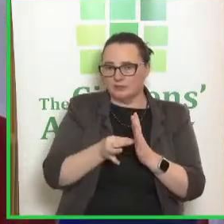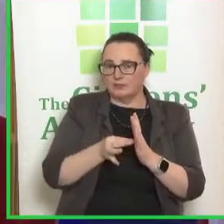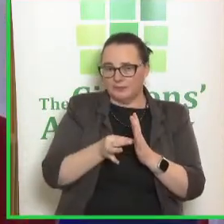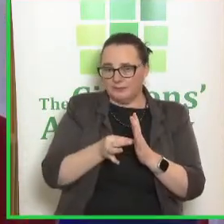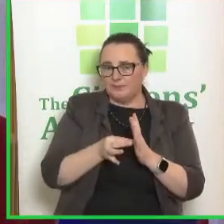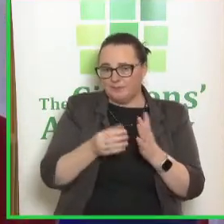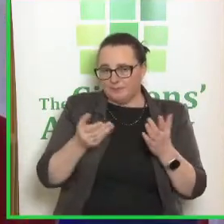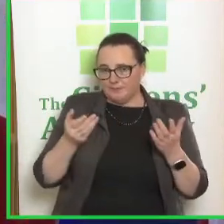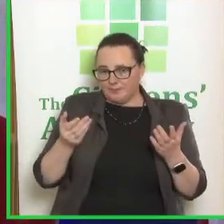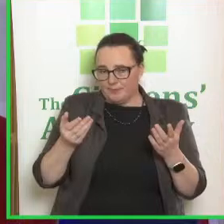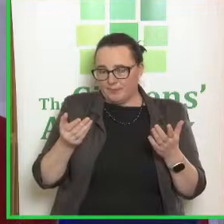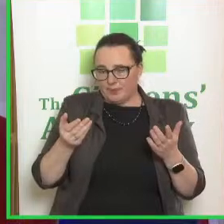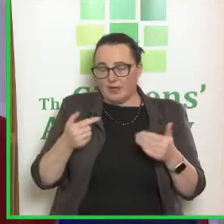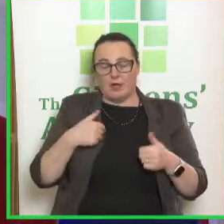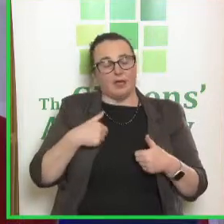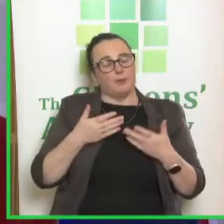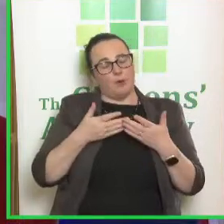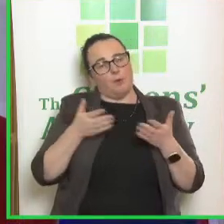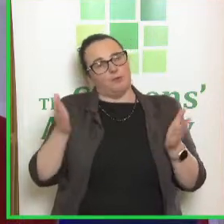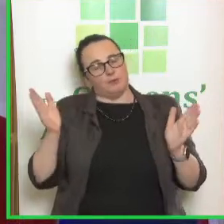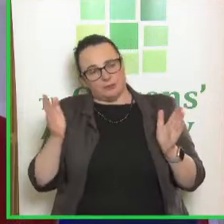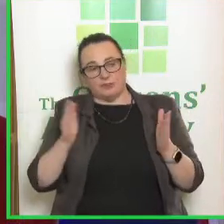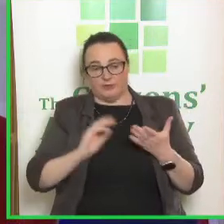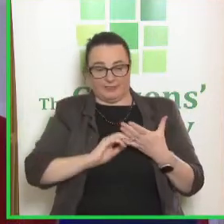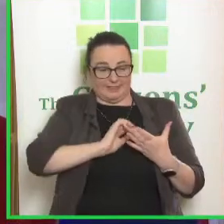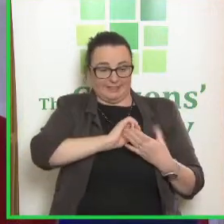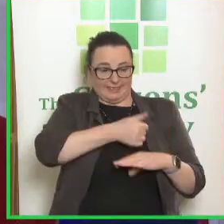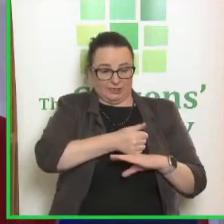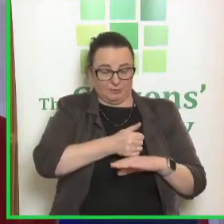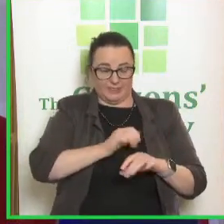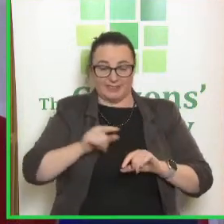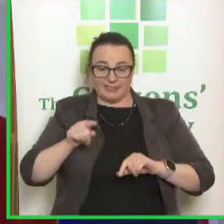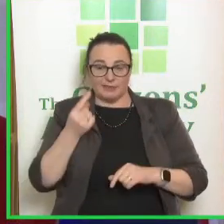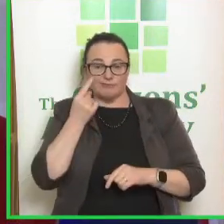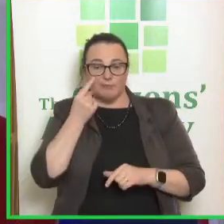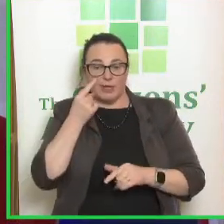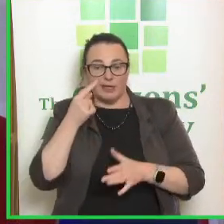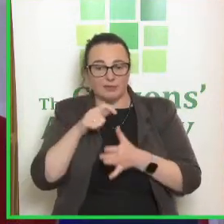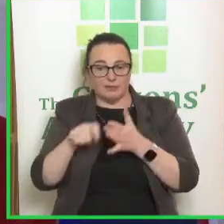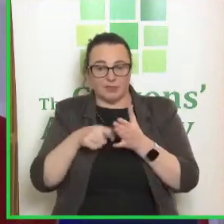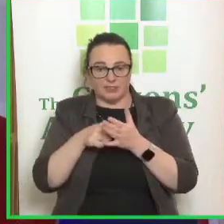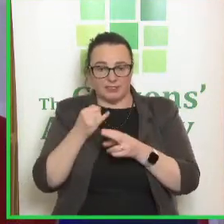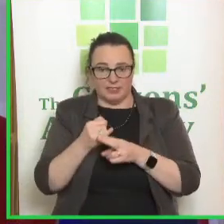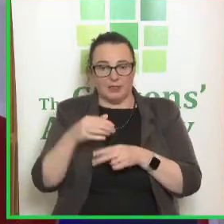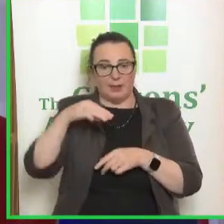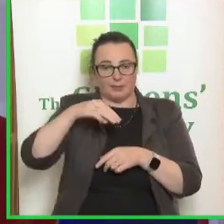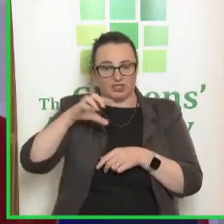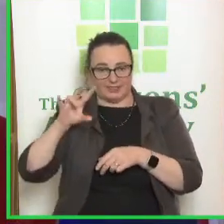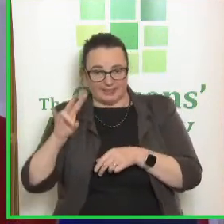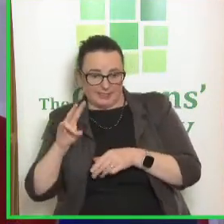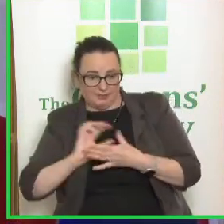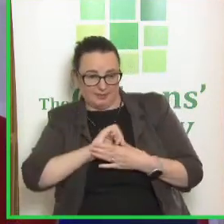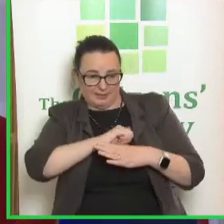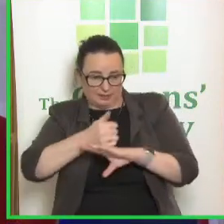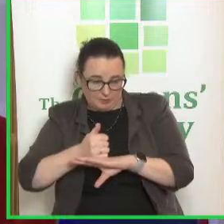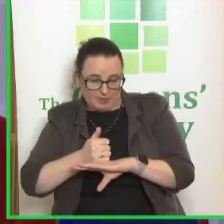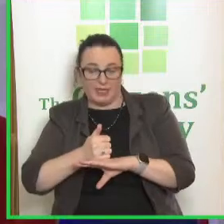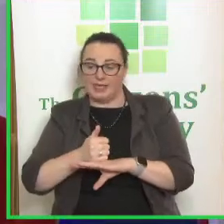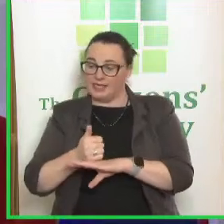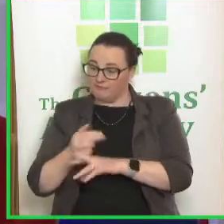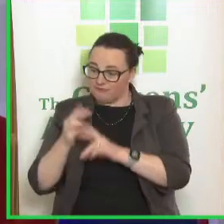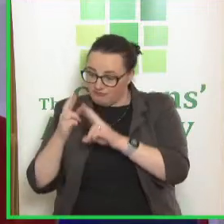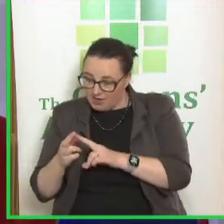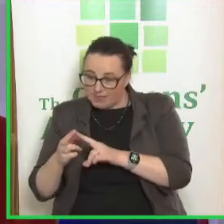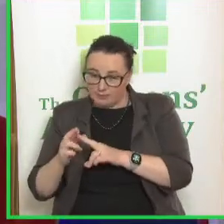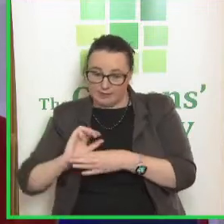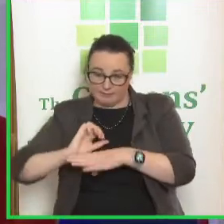I'm open to the rollout of those facilities. This is a pilot, and again, my door is open in relation to this. Let's get this right.